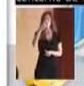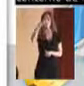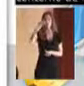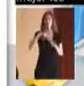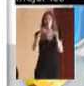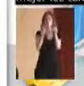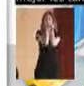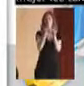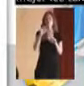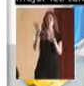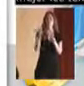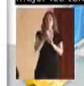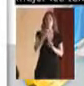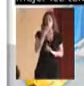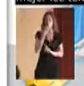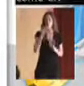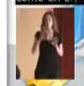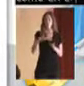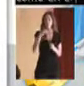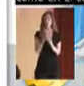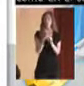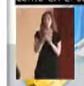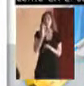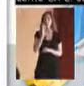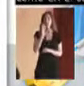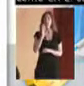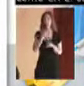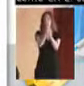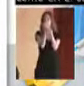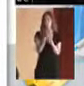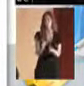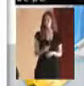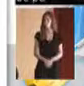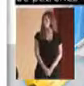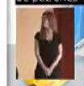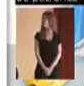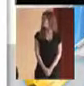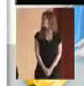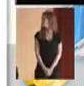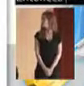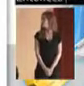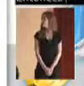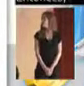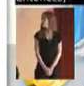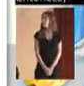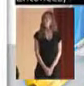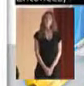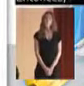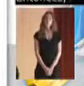and it was easier for them in that case to identify shapes and patterns.